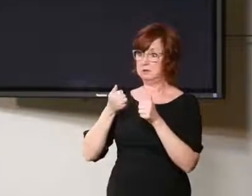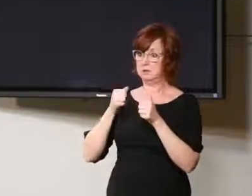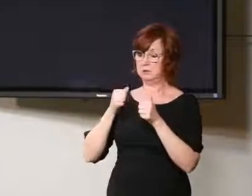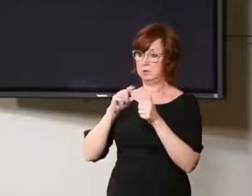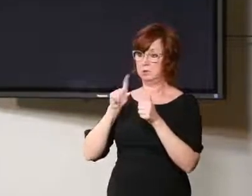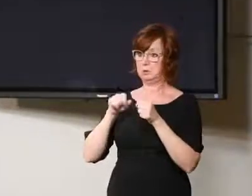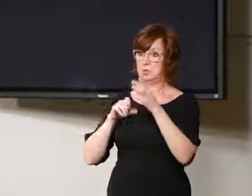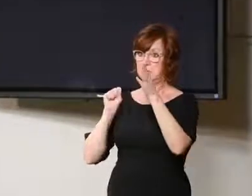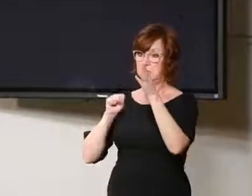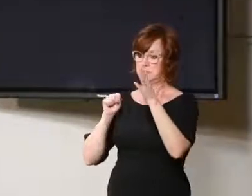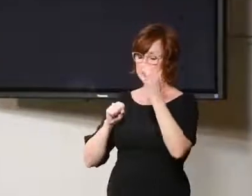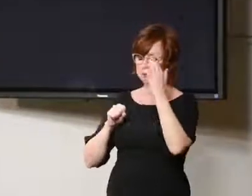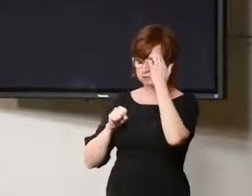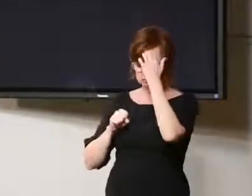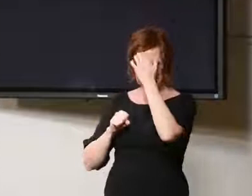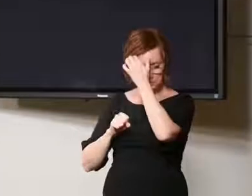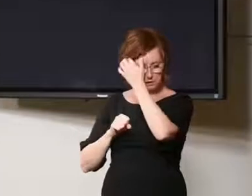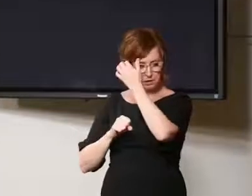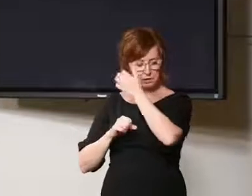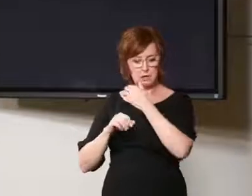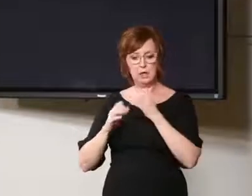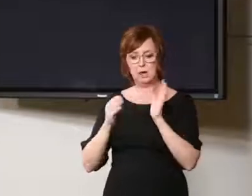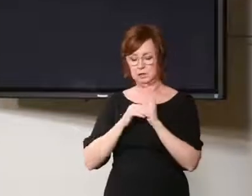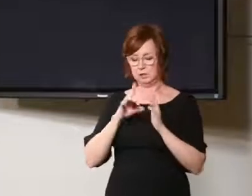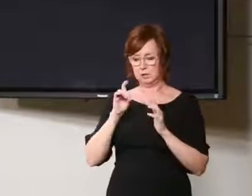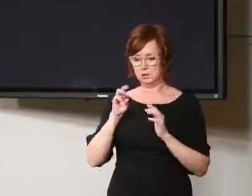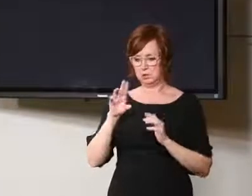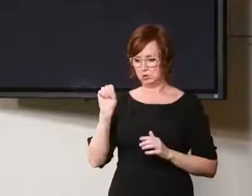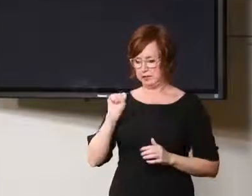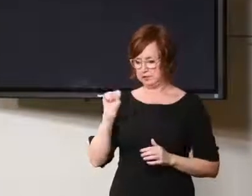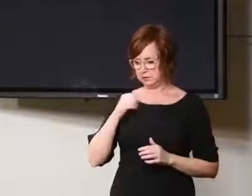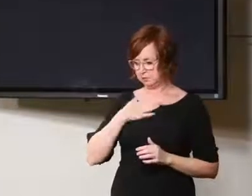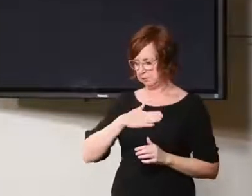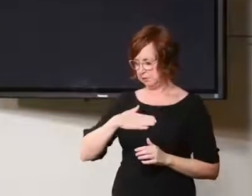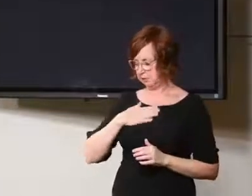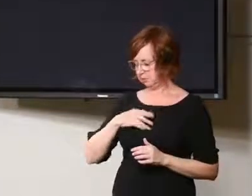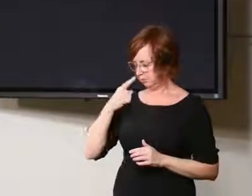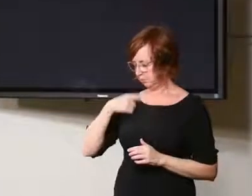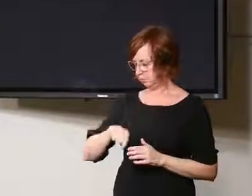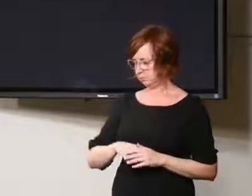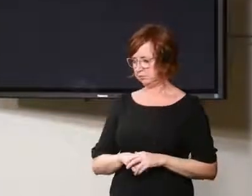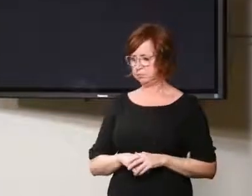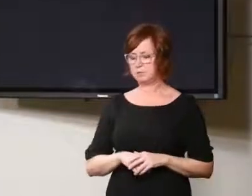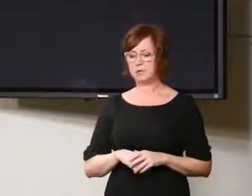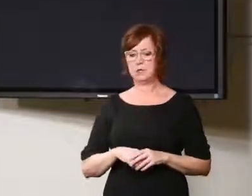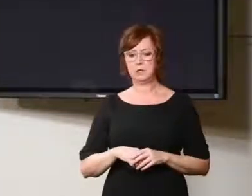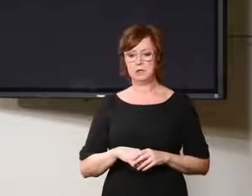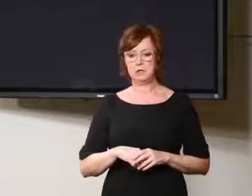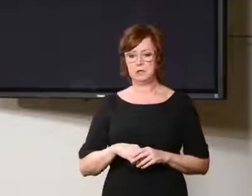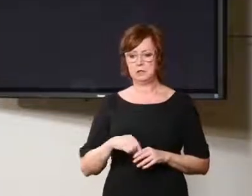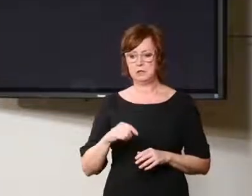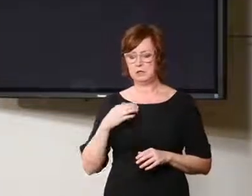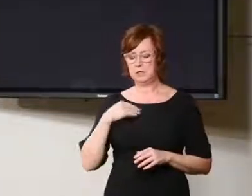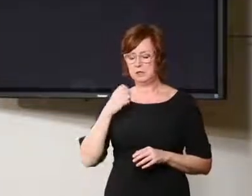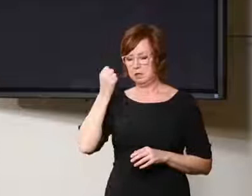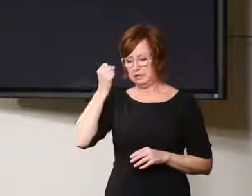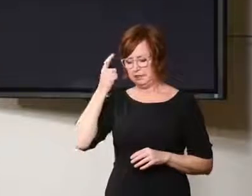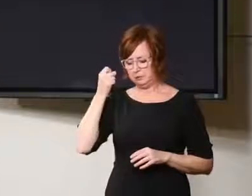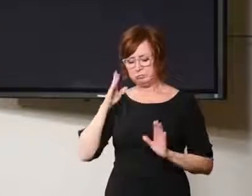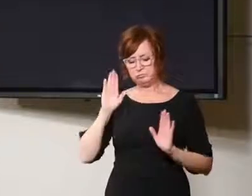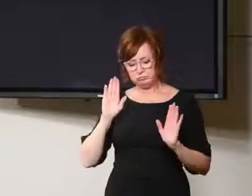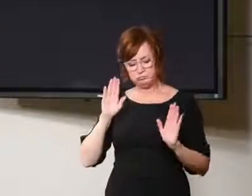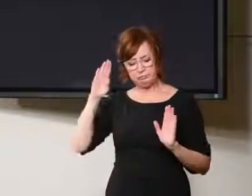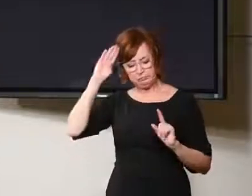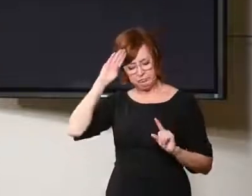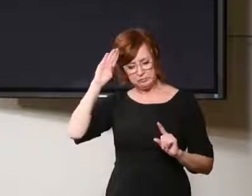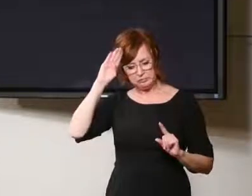of a continuation of something we've been talking about for a few days. We take your point about not wanting to cite every community where there are